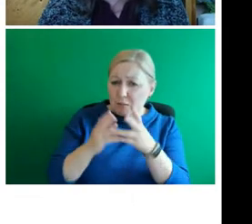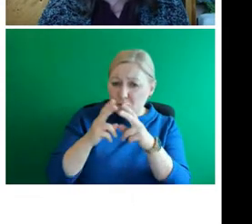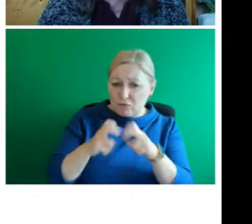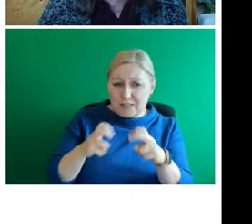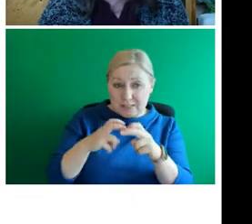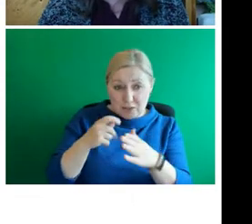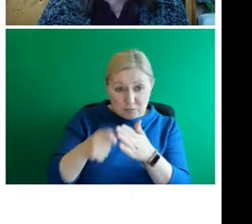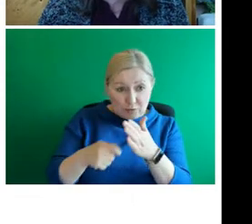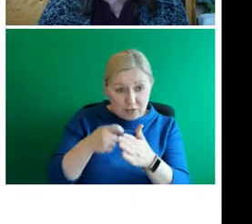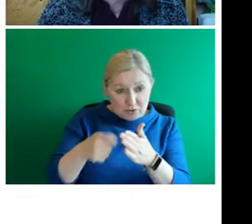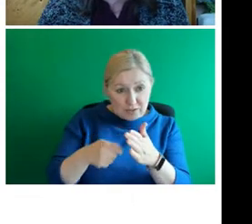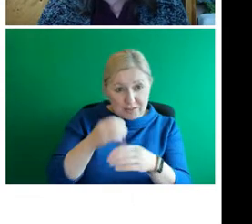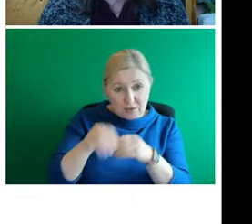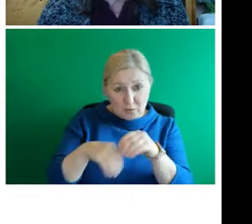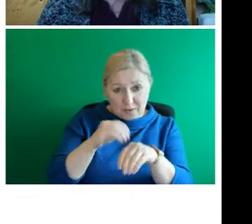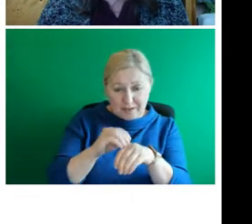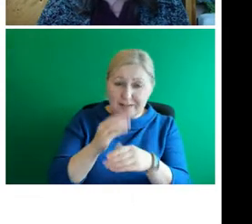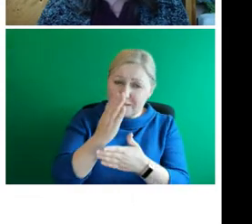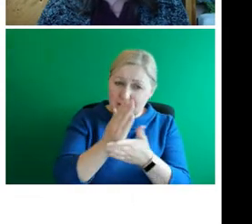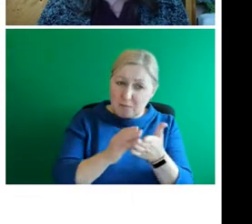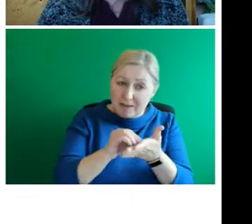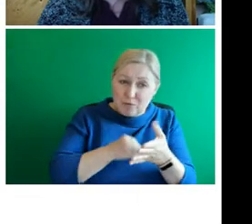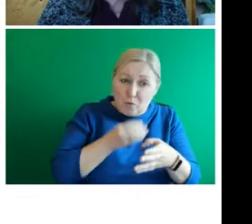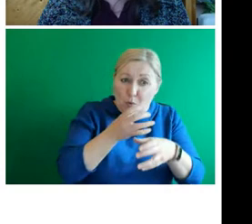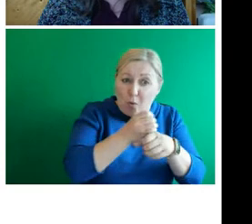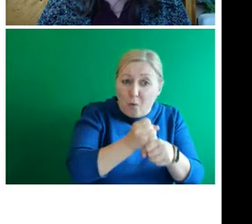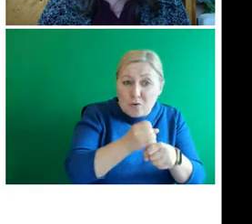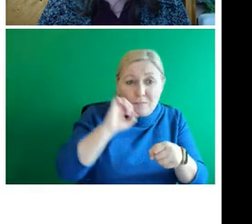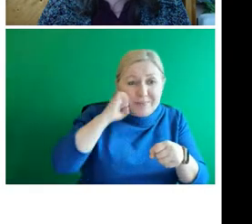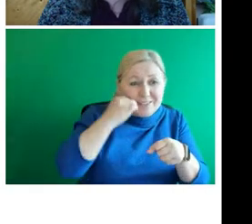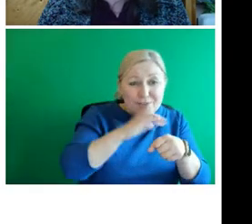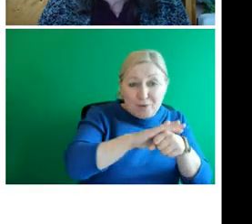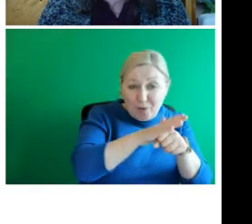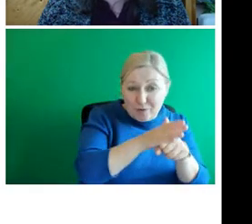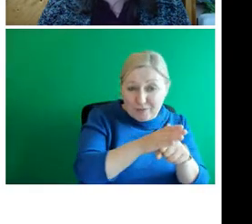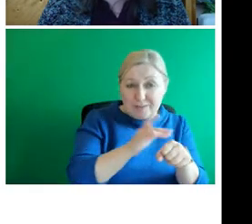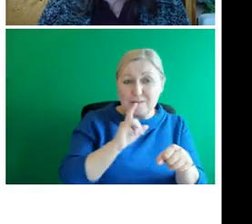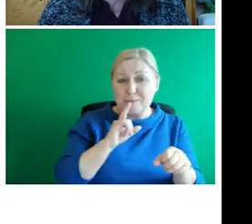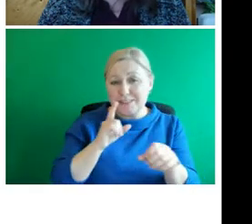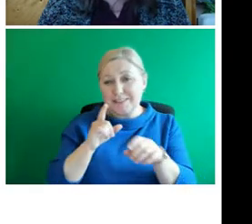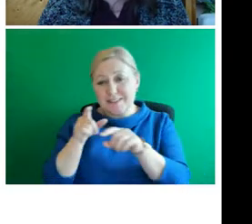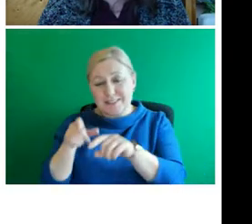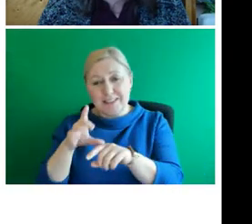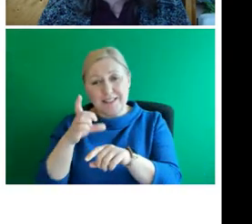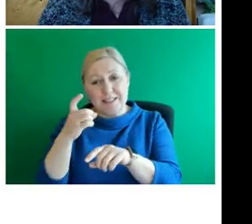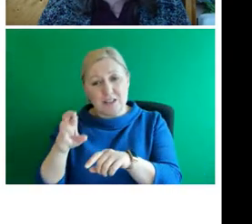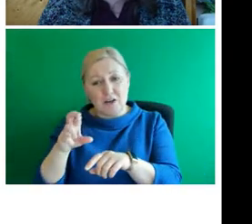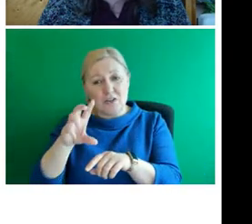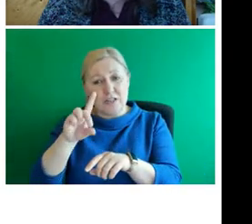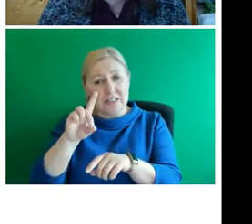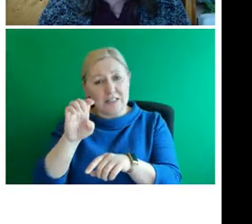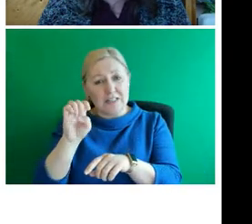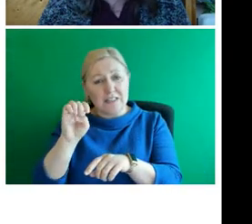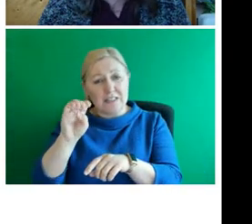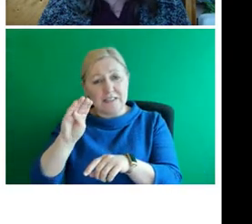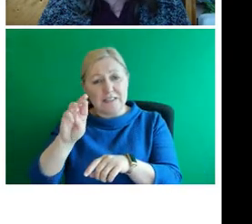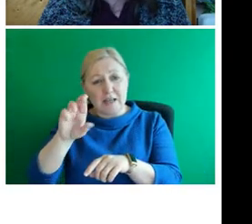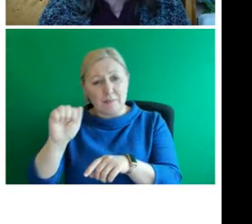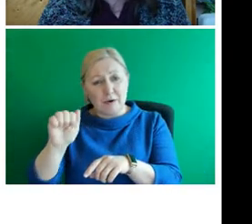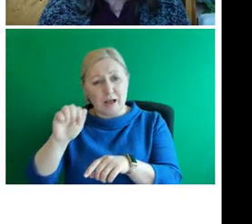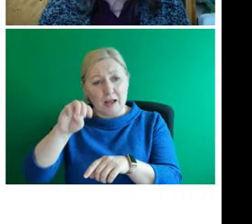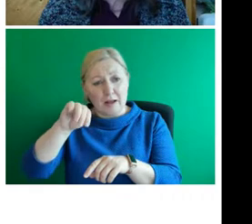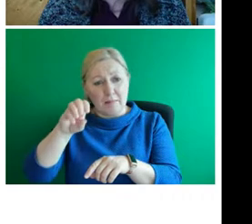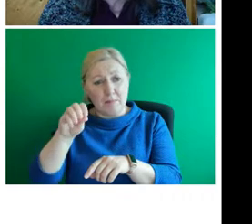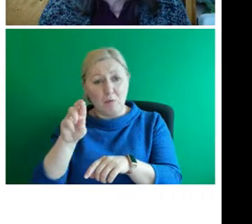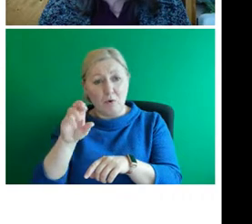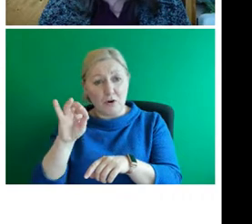of them are on hold now due to COVID. And then Dr. Deborah Morgan has published a few papers that are available on our